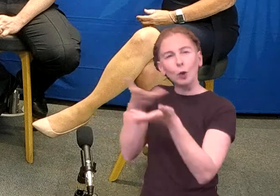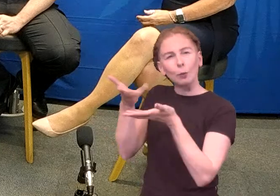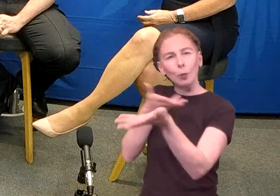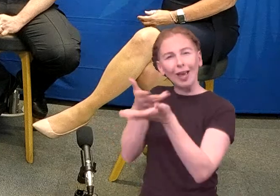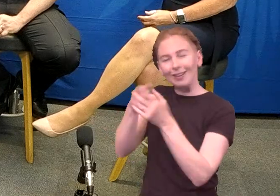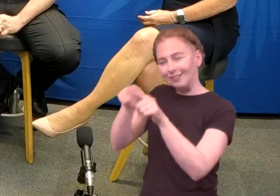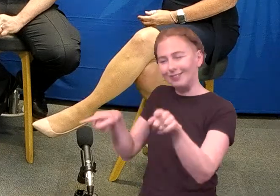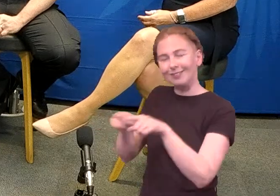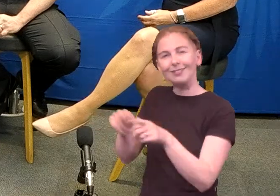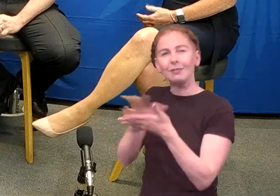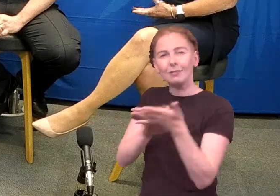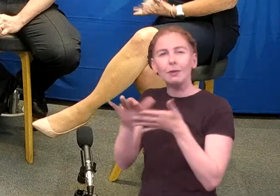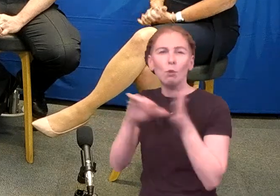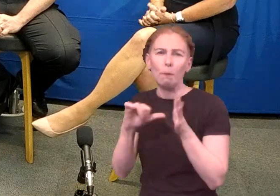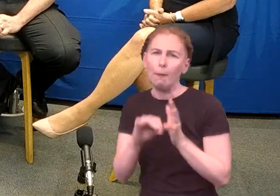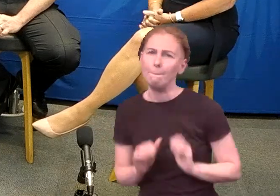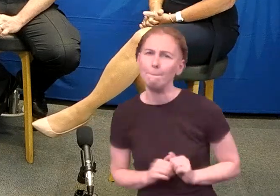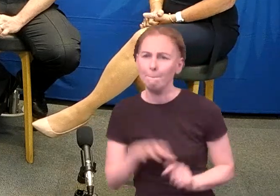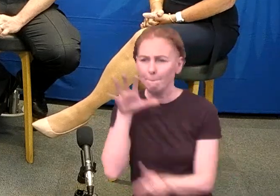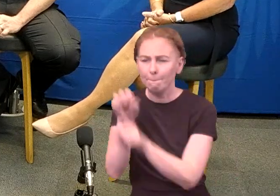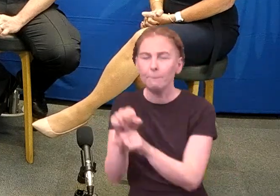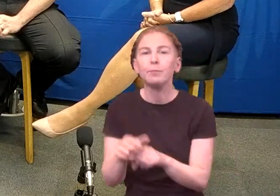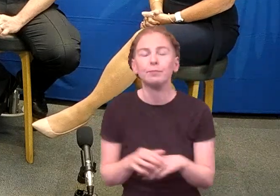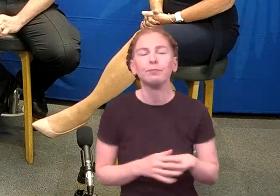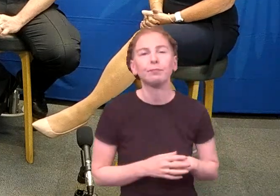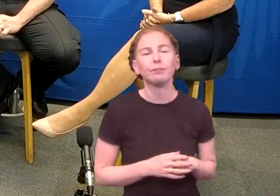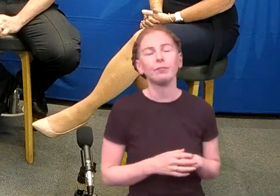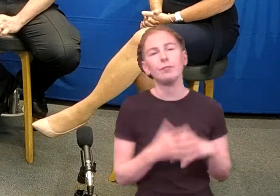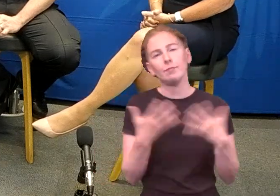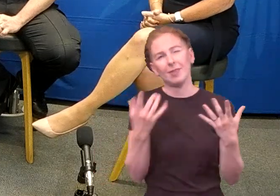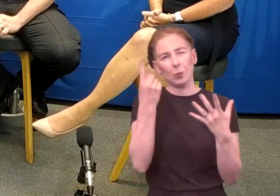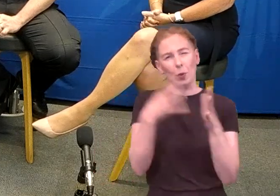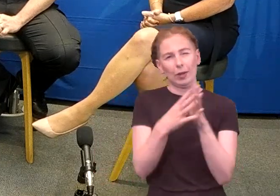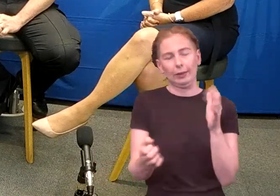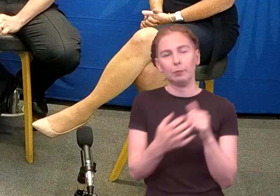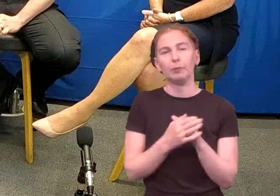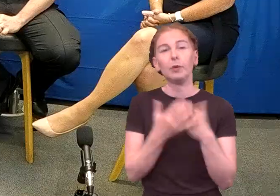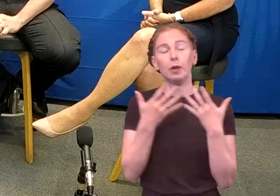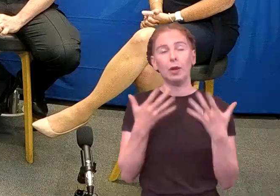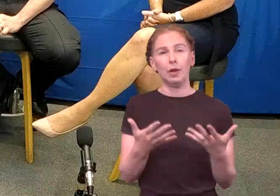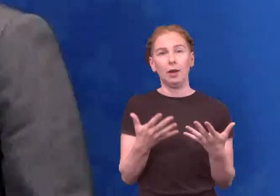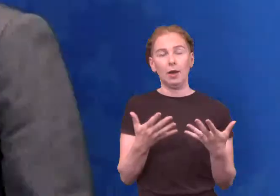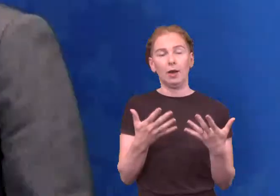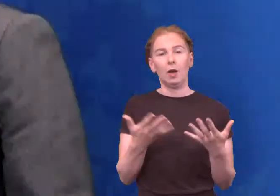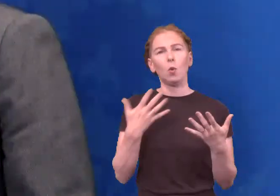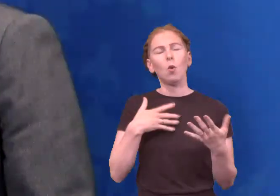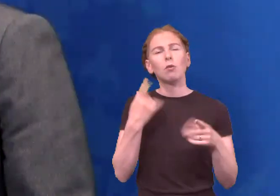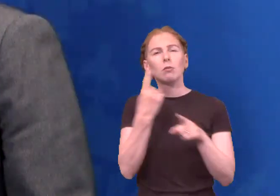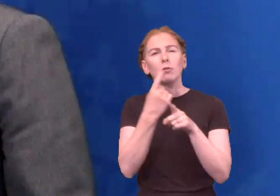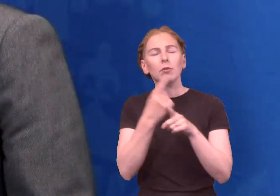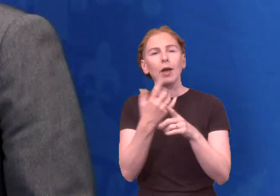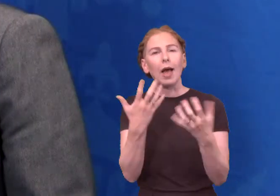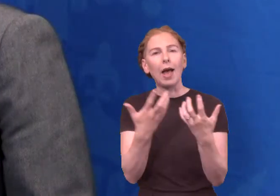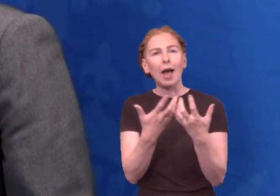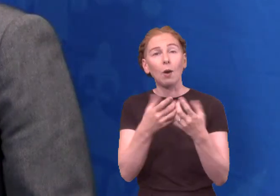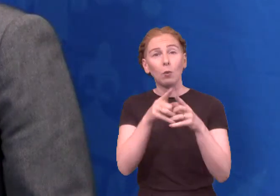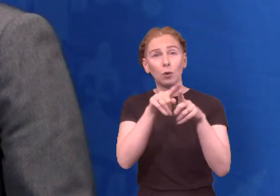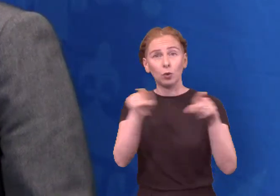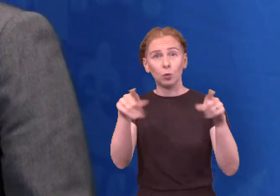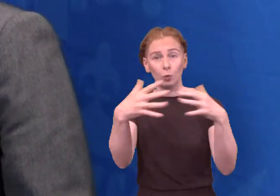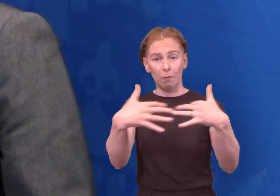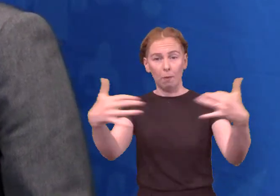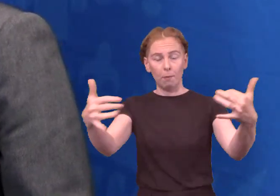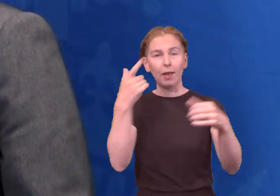covered that just in relation to businesses. So we just want to move on now to how you can help as members of the